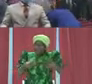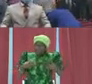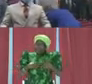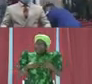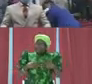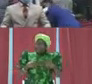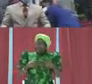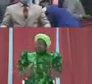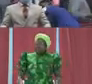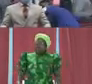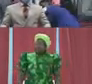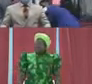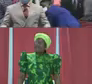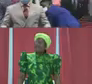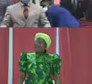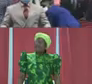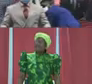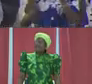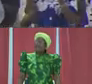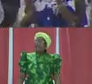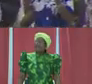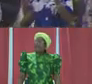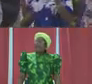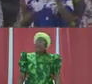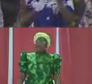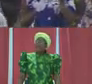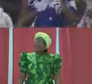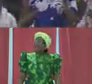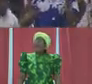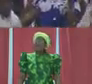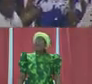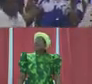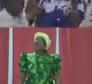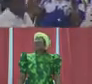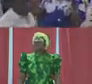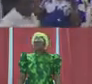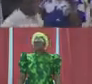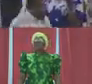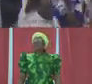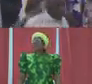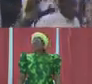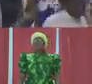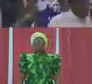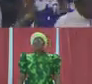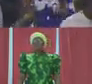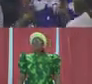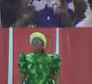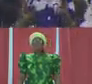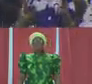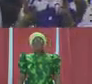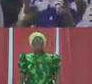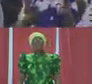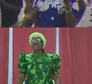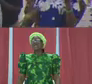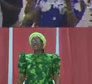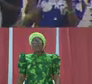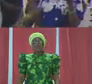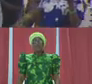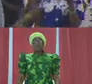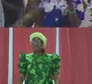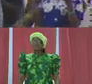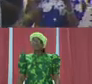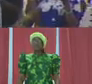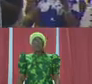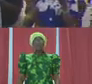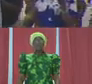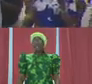teke dere moko dere makashake chundere moko dere makashata. Thank you,